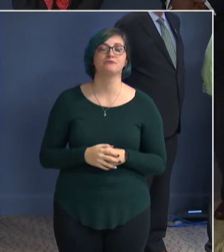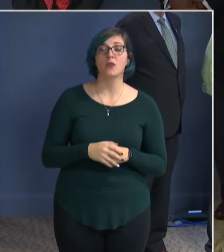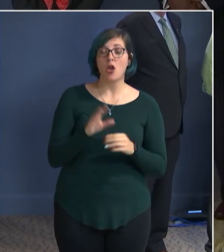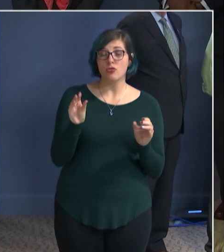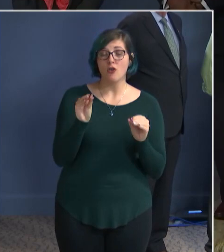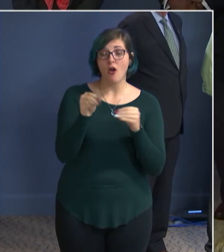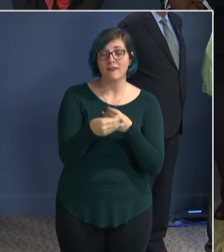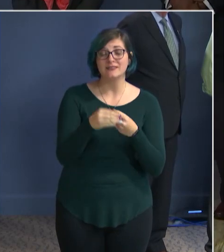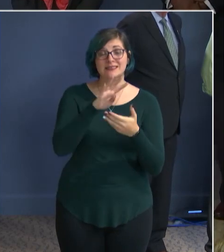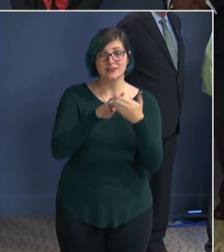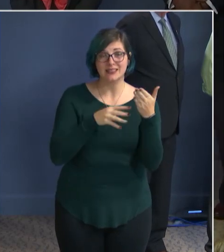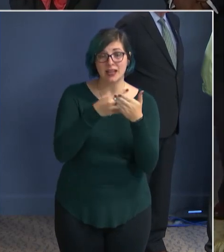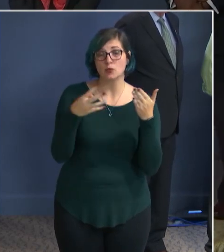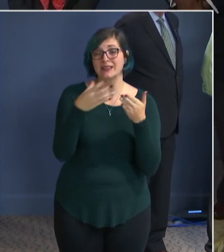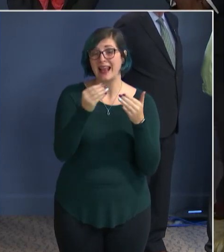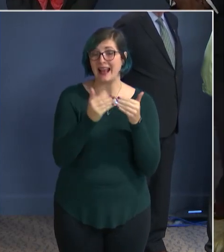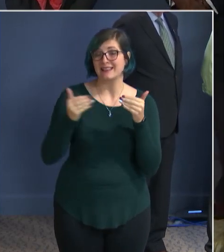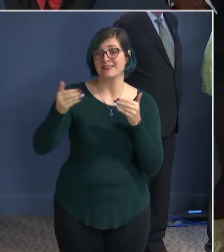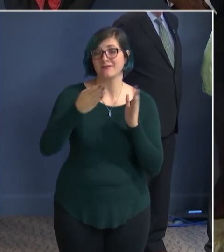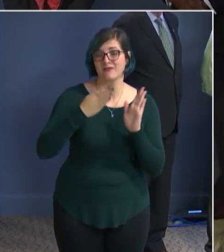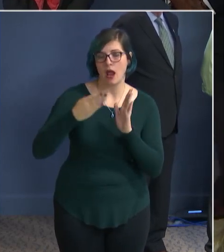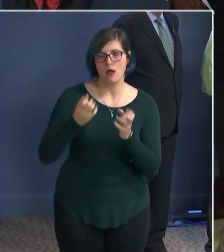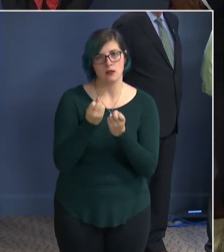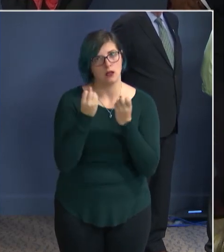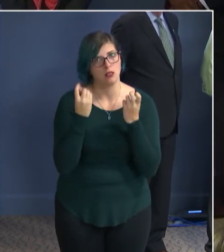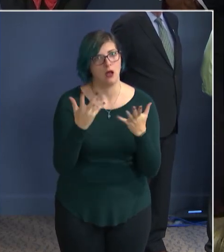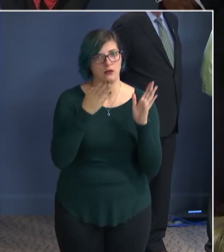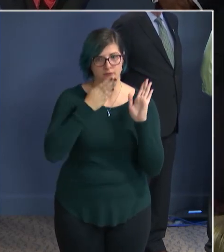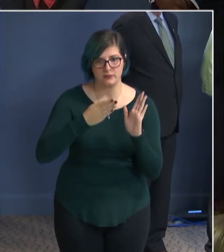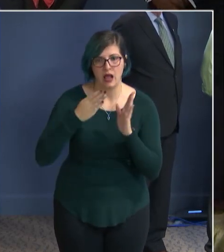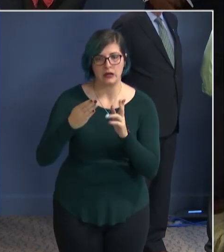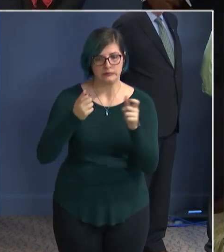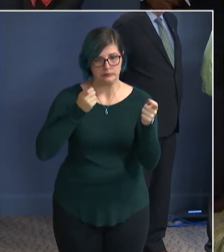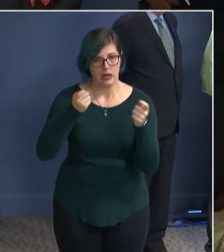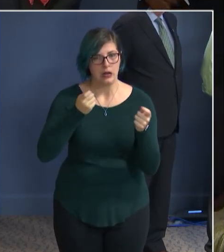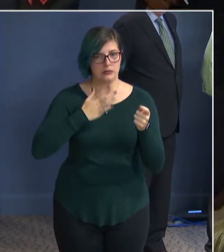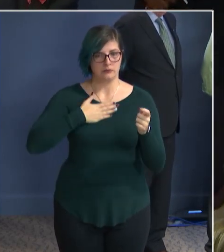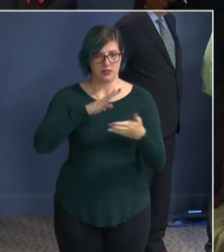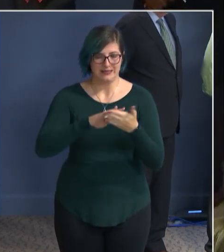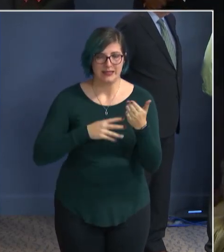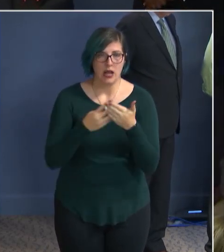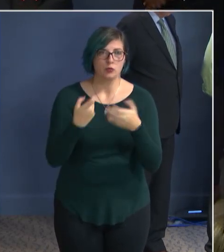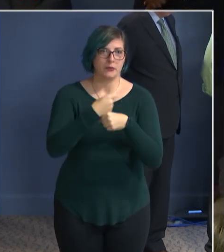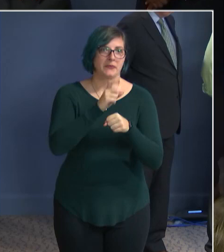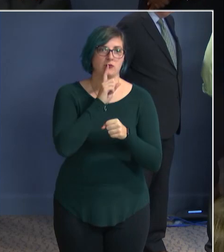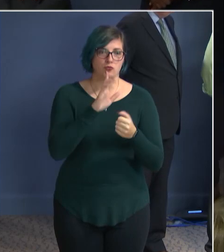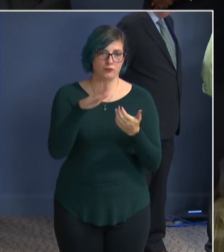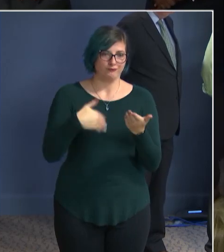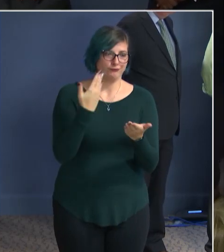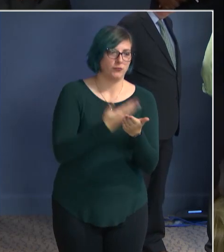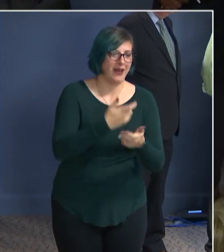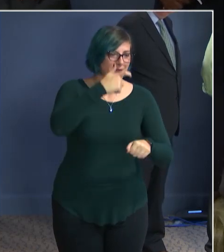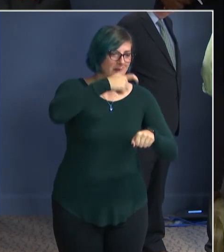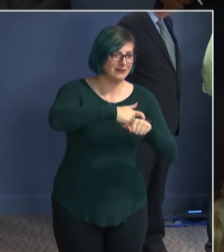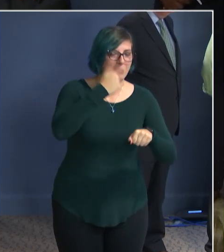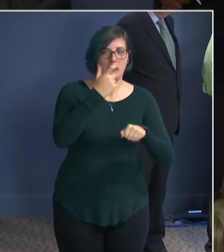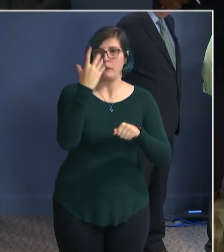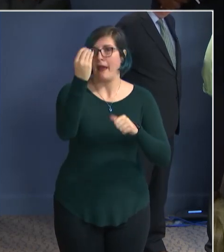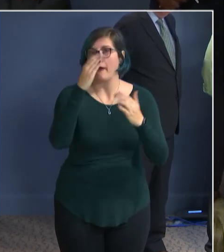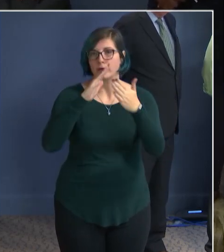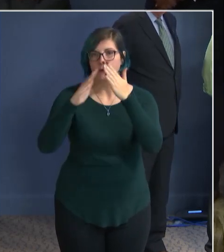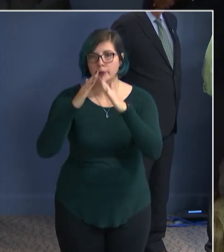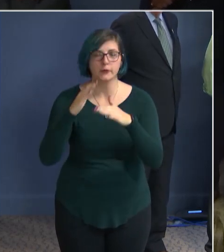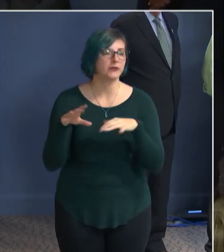in Advance takes a lot of planning and managing my schedule and making sure we're getting to the places in the community,